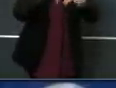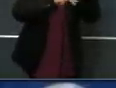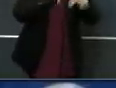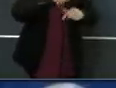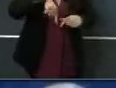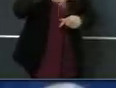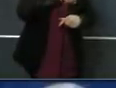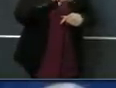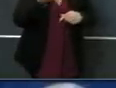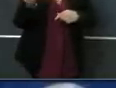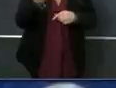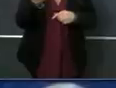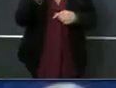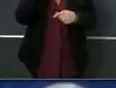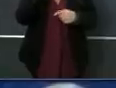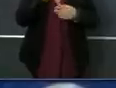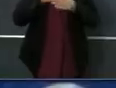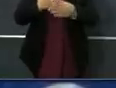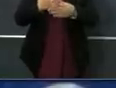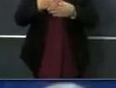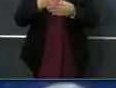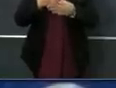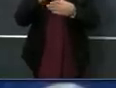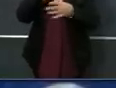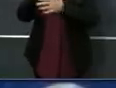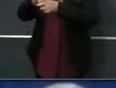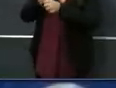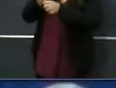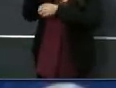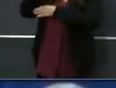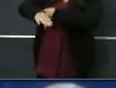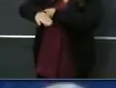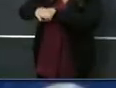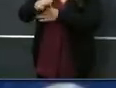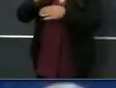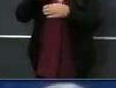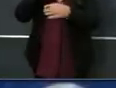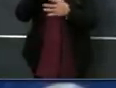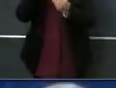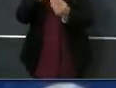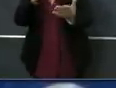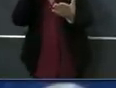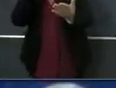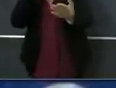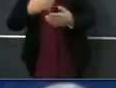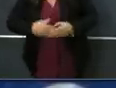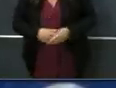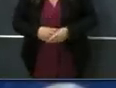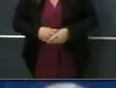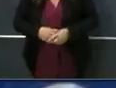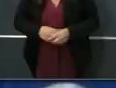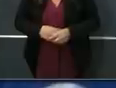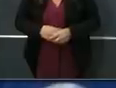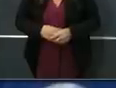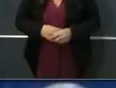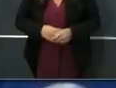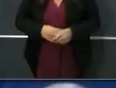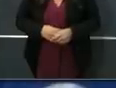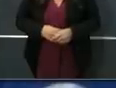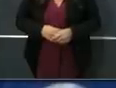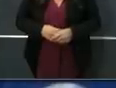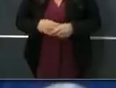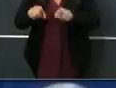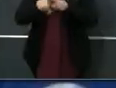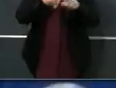So that is something forthcoming this afternoon that I wanted to preview. And also, I want to just extend,